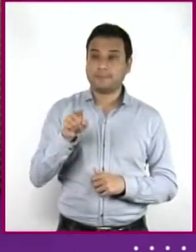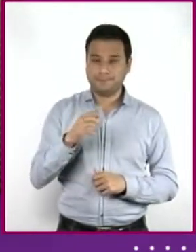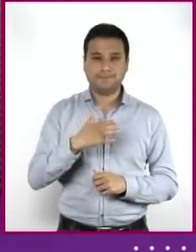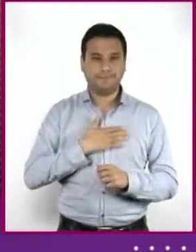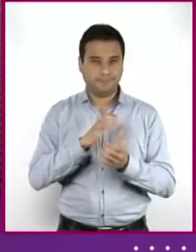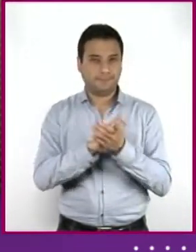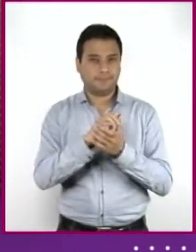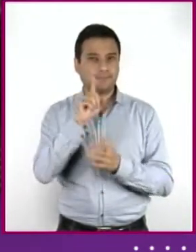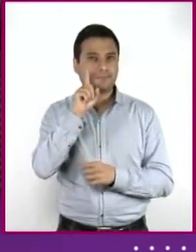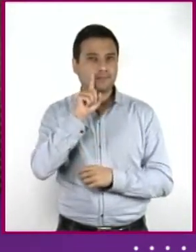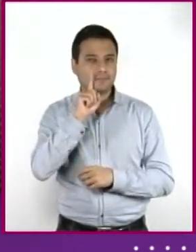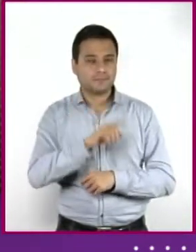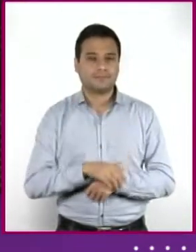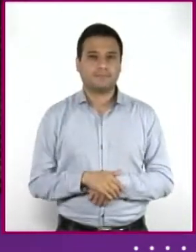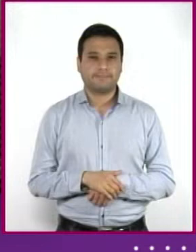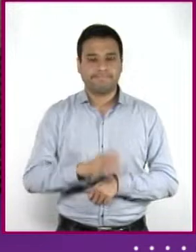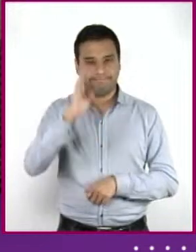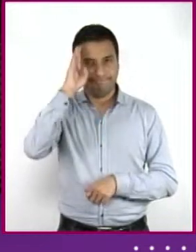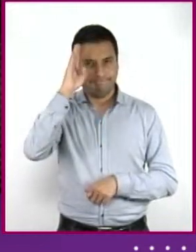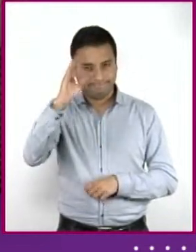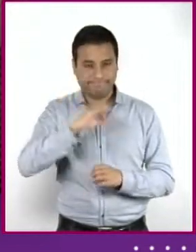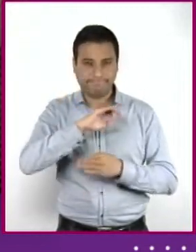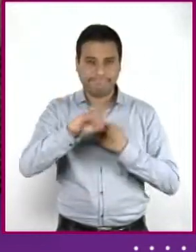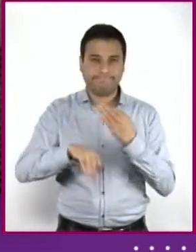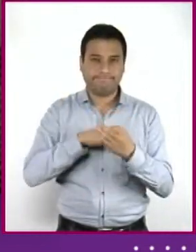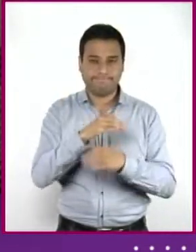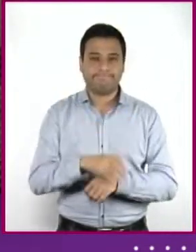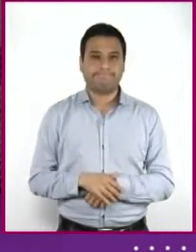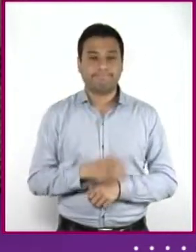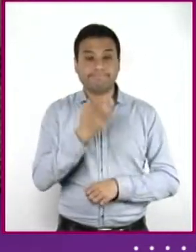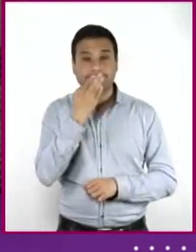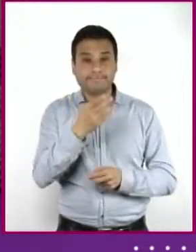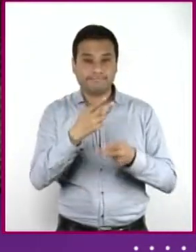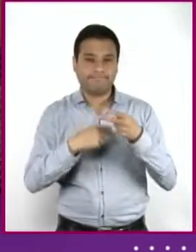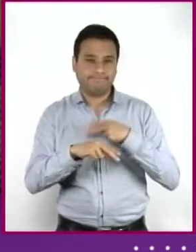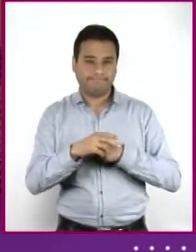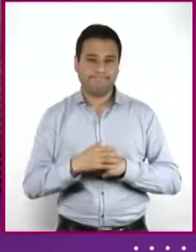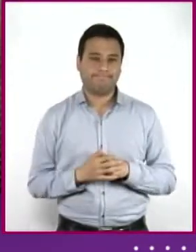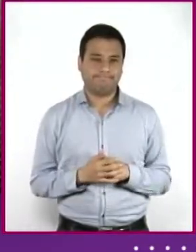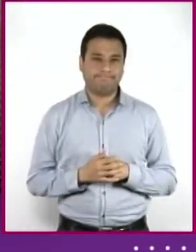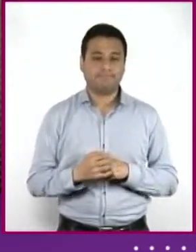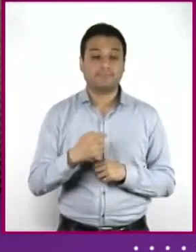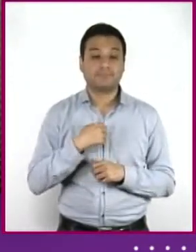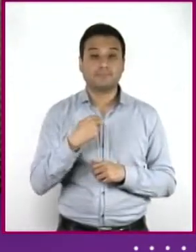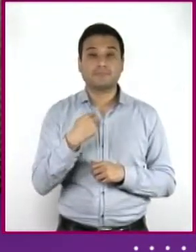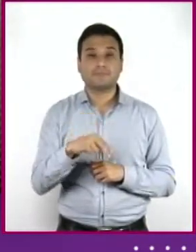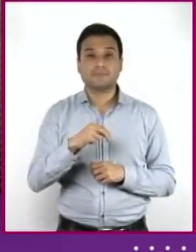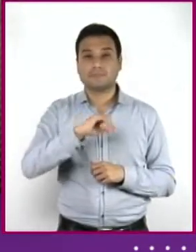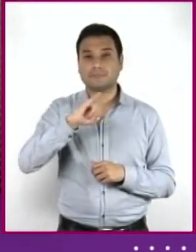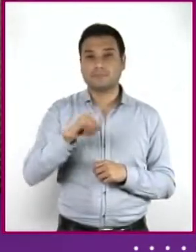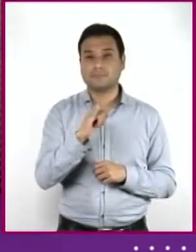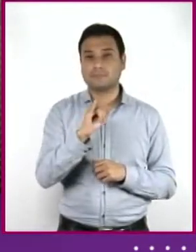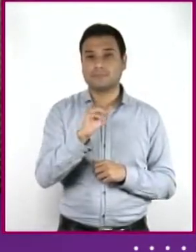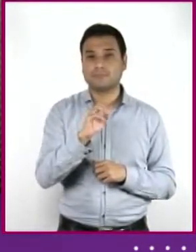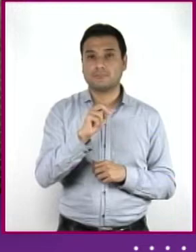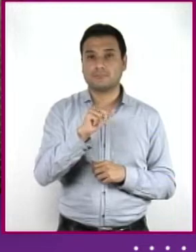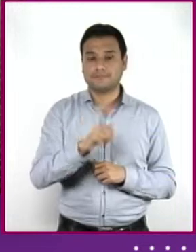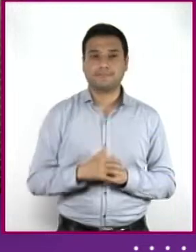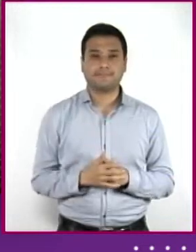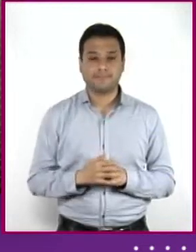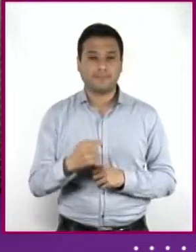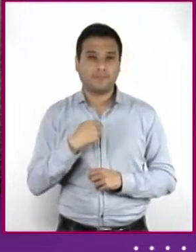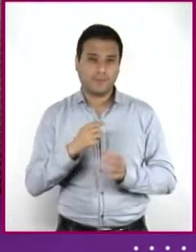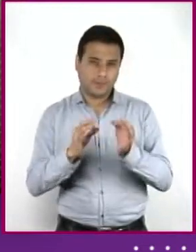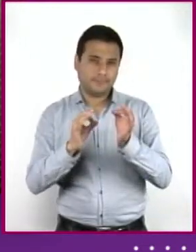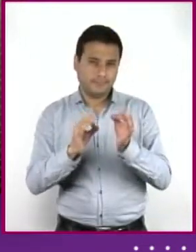wife. Hi, boys and girls. Welcome to La Covacha. My name is Jimena Suarez. I am